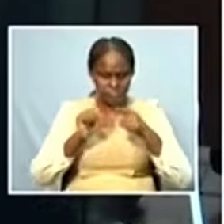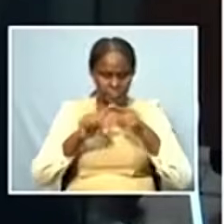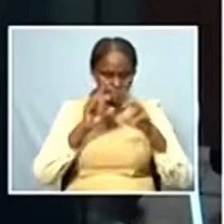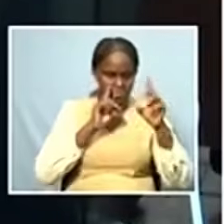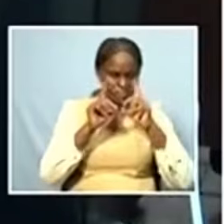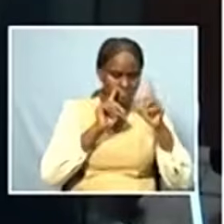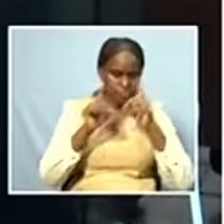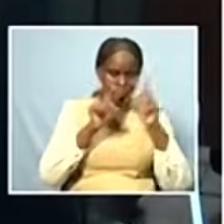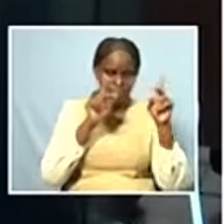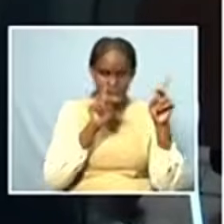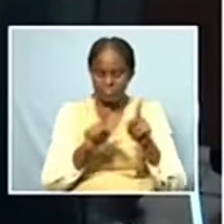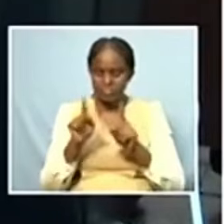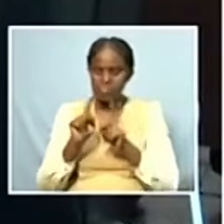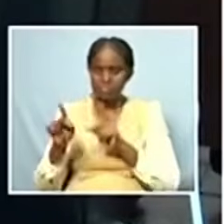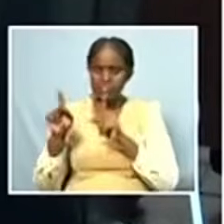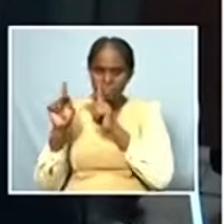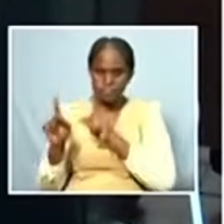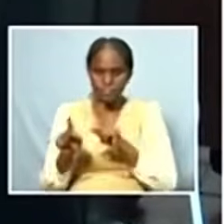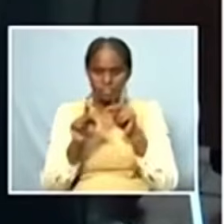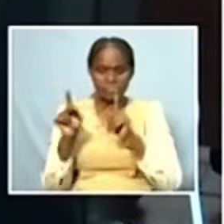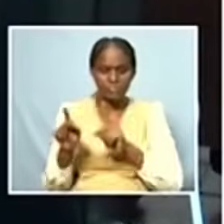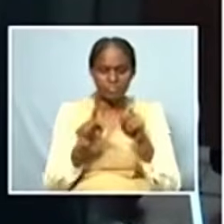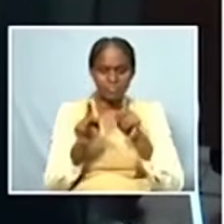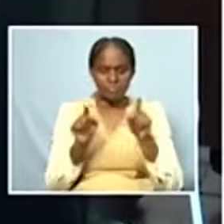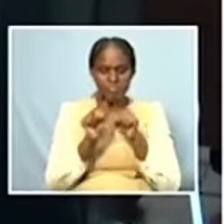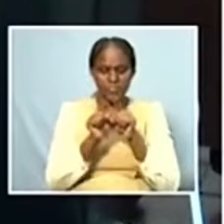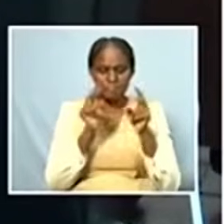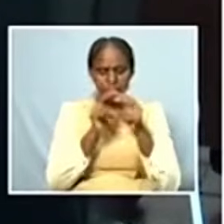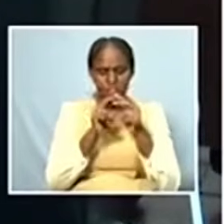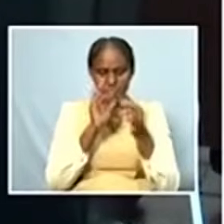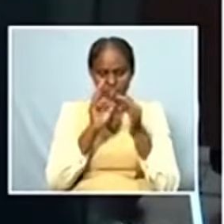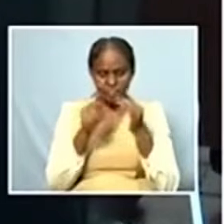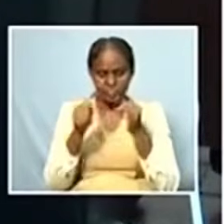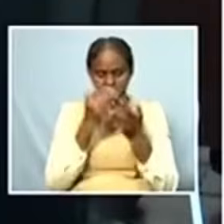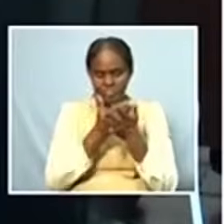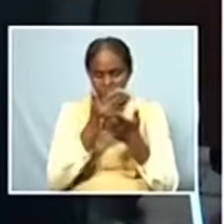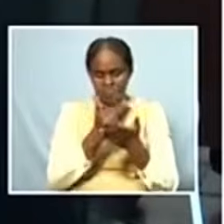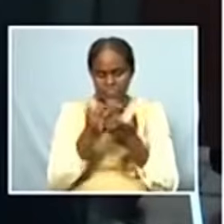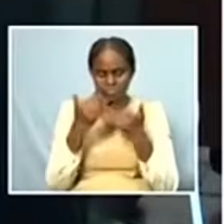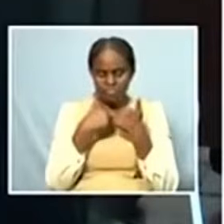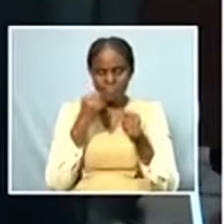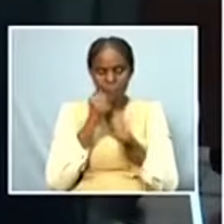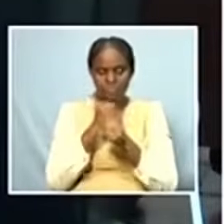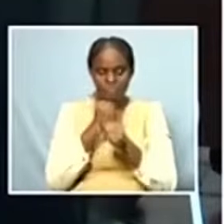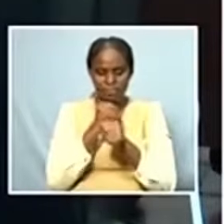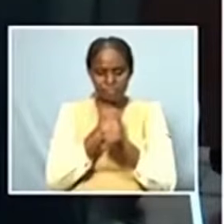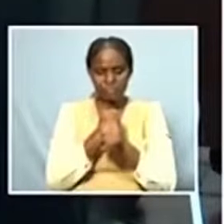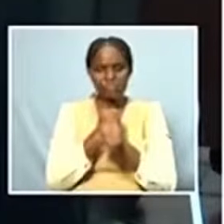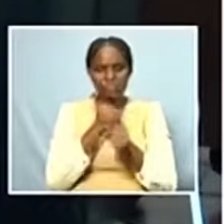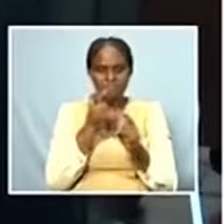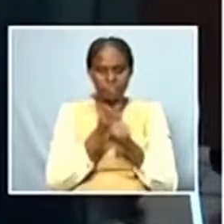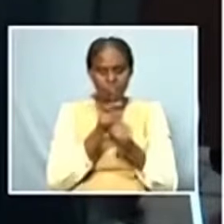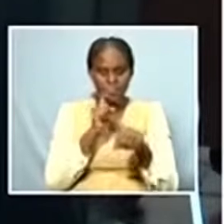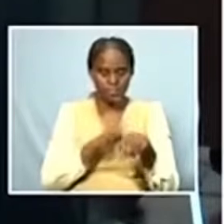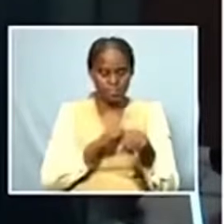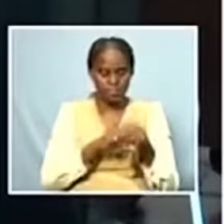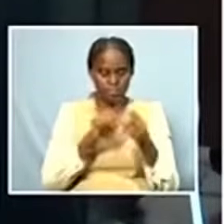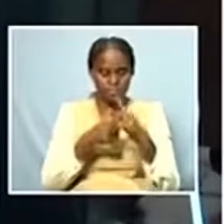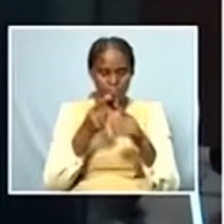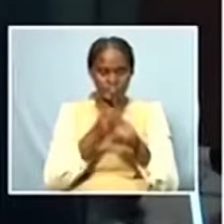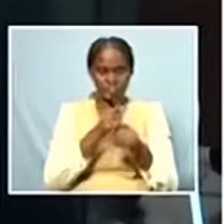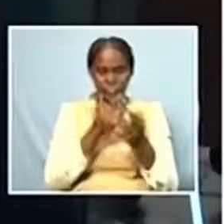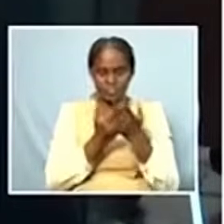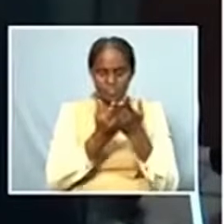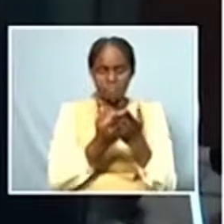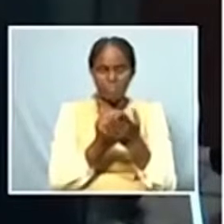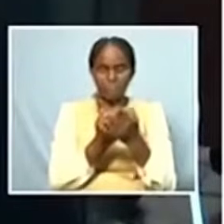discuss performance of the contracts. If the procurement had done their work right from the beginning, from